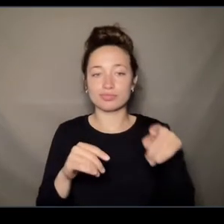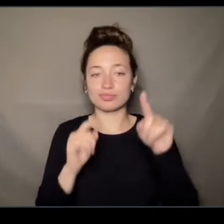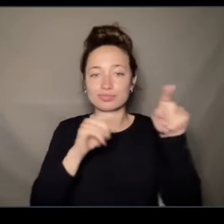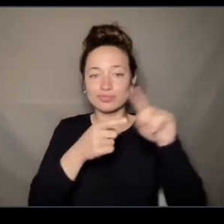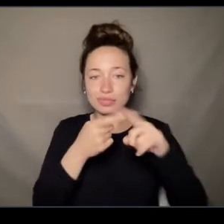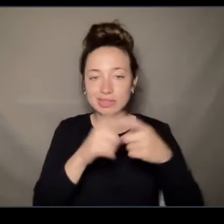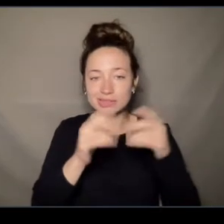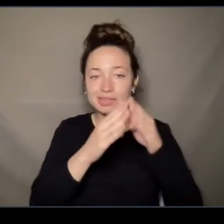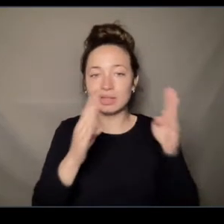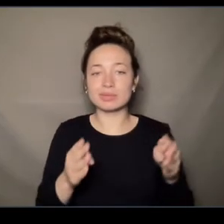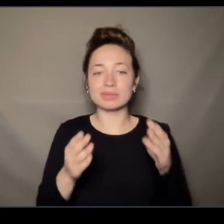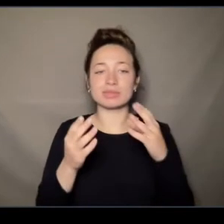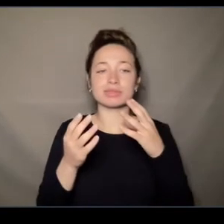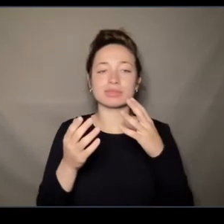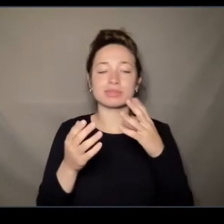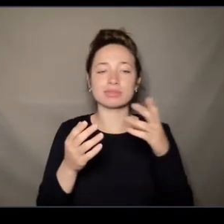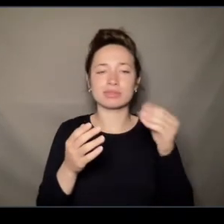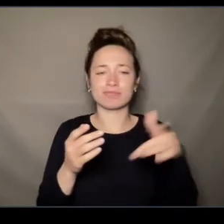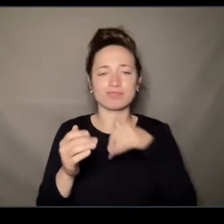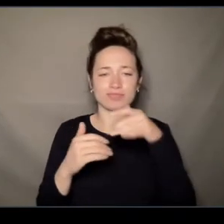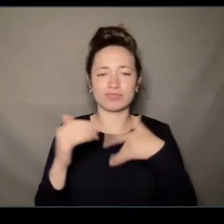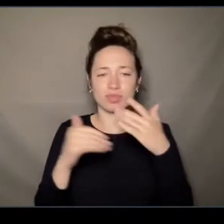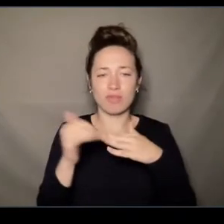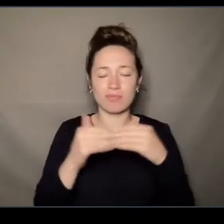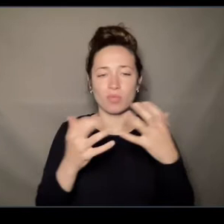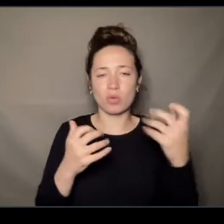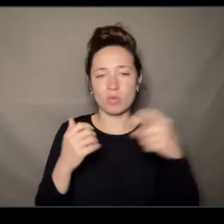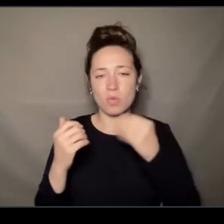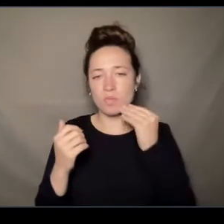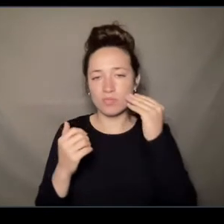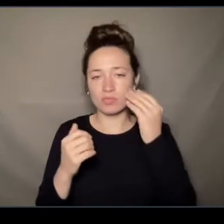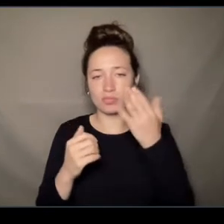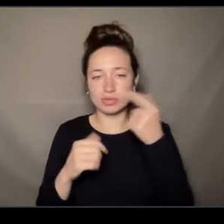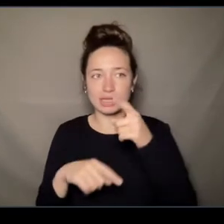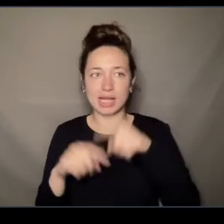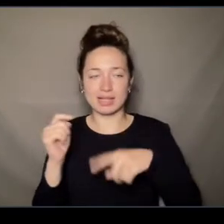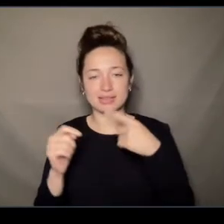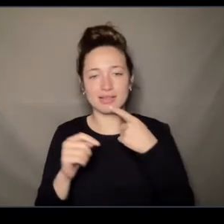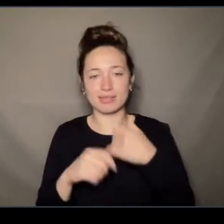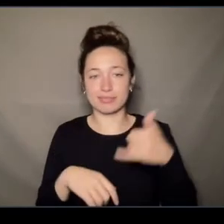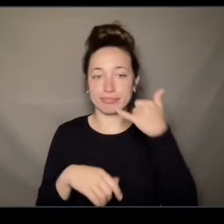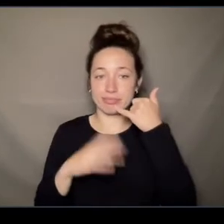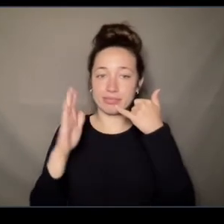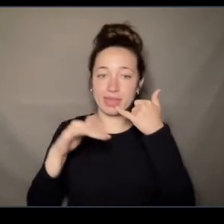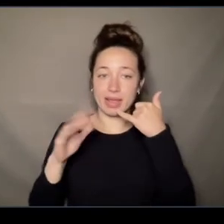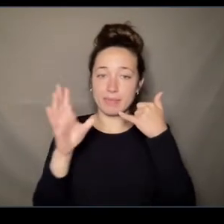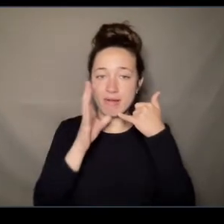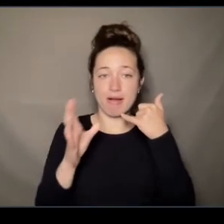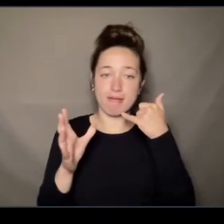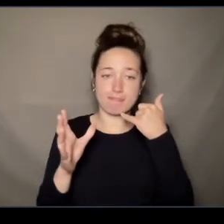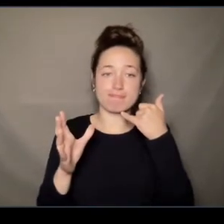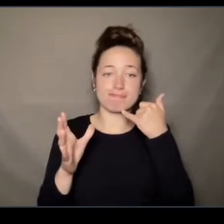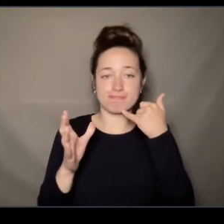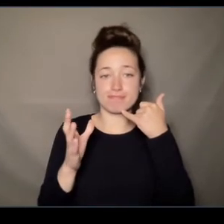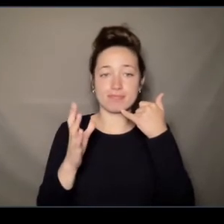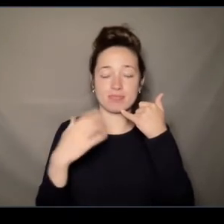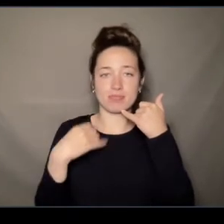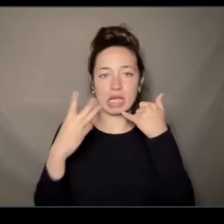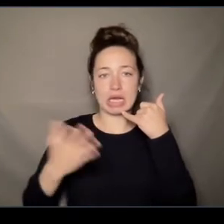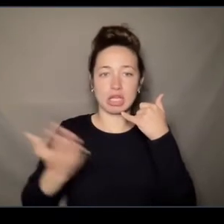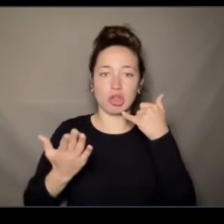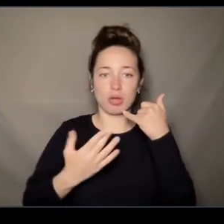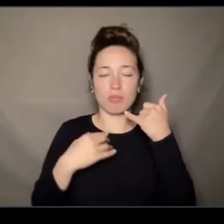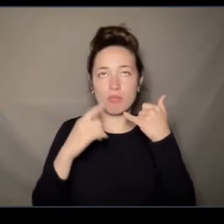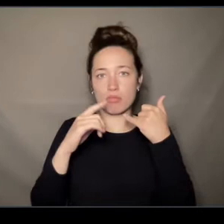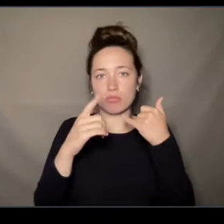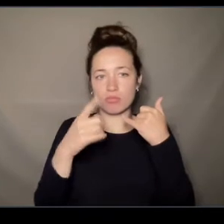children in case they were at a friend's house and were uncomfortable and wanted to come home. Because they can't call and say, Mom, I really hate